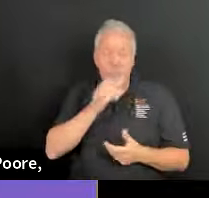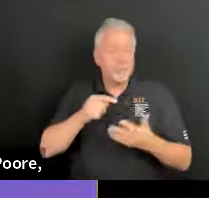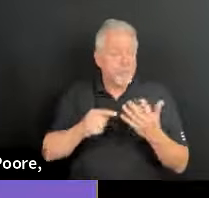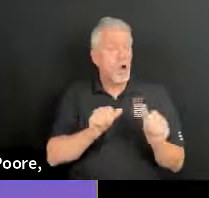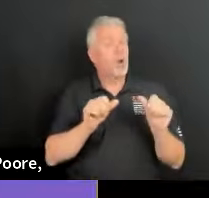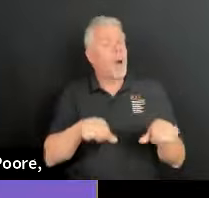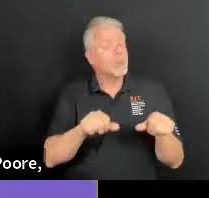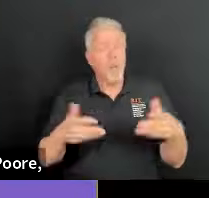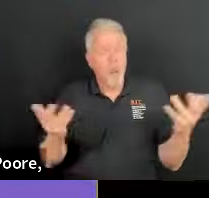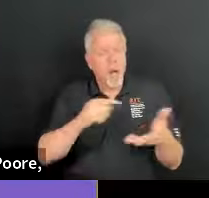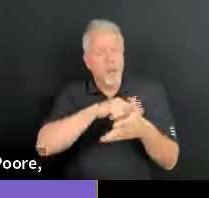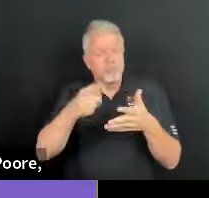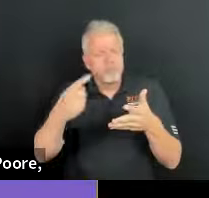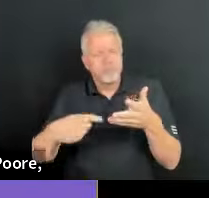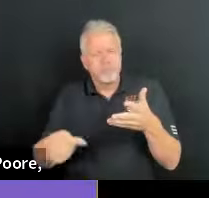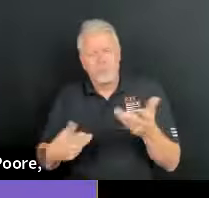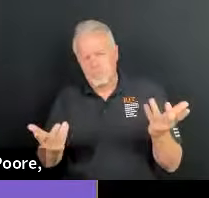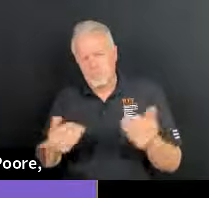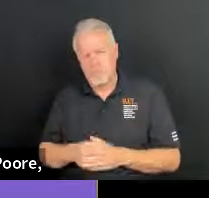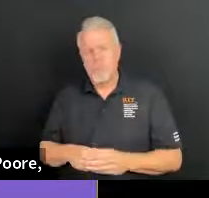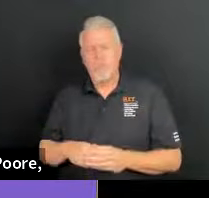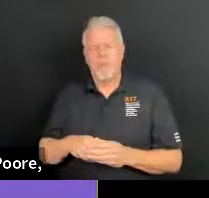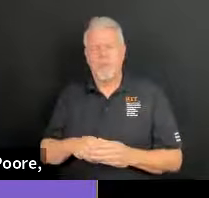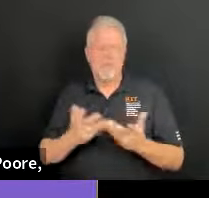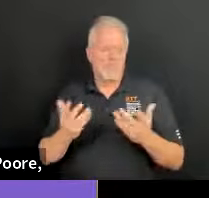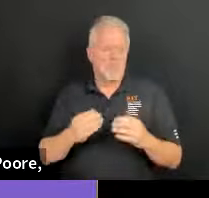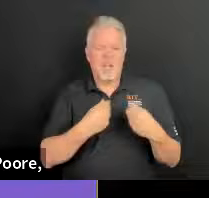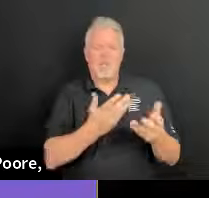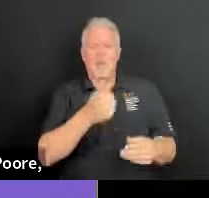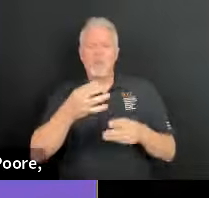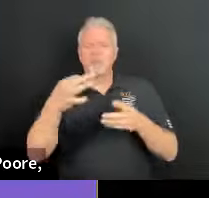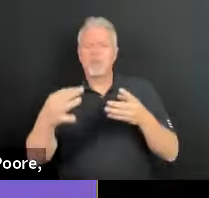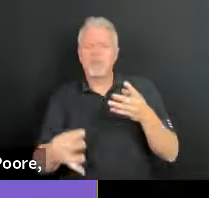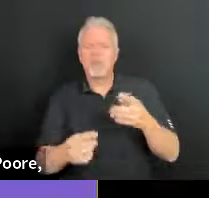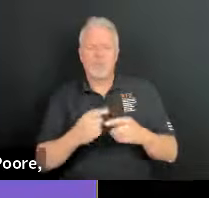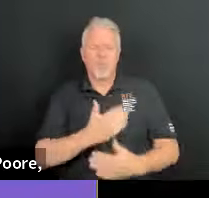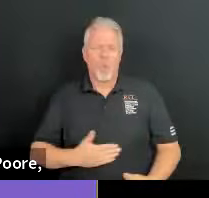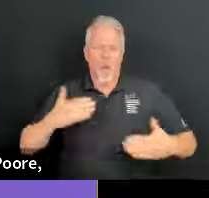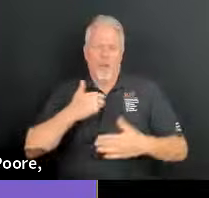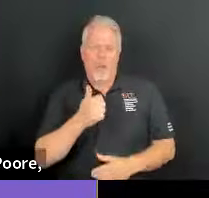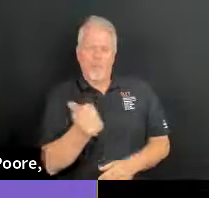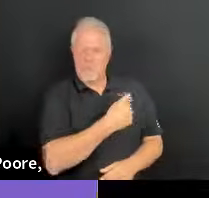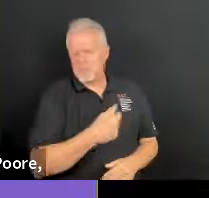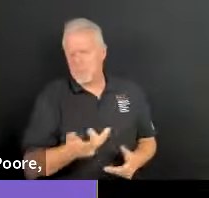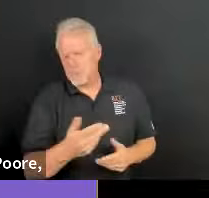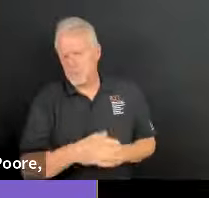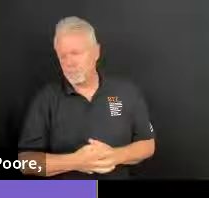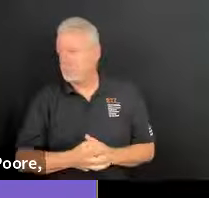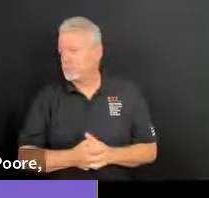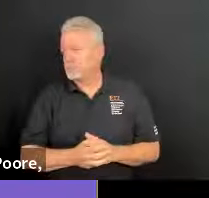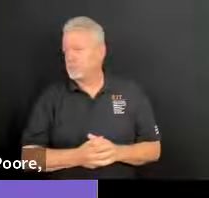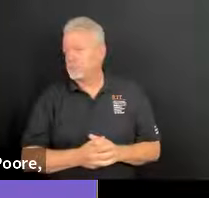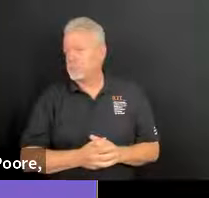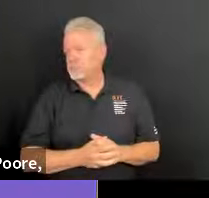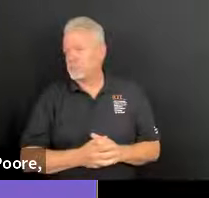them. And if they have already accepted drinking into their lives, we try to give them some other options